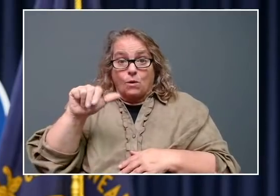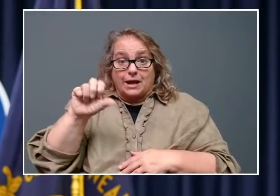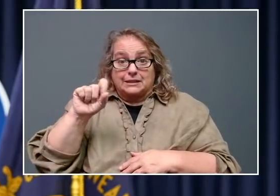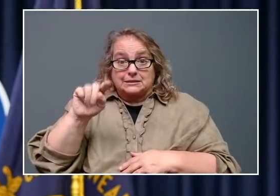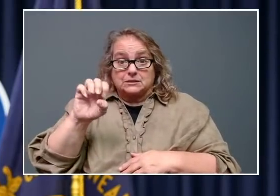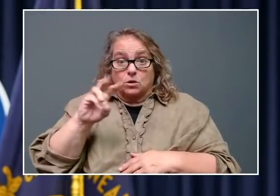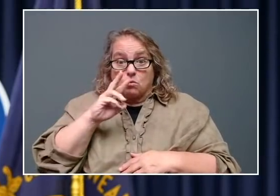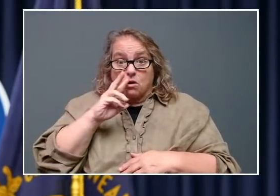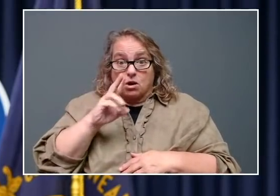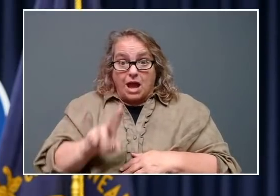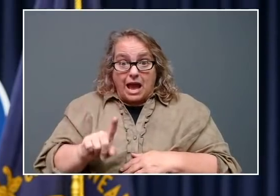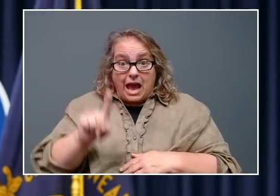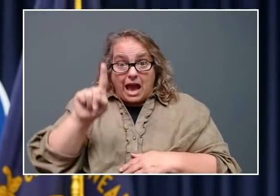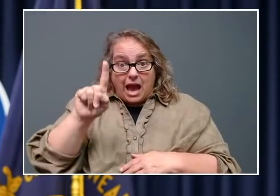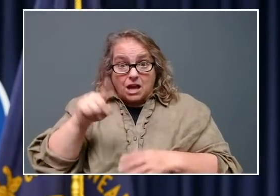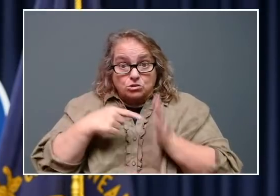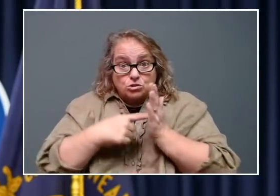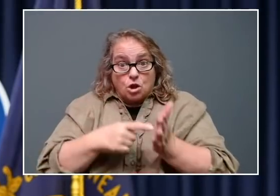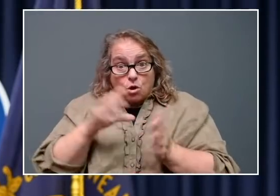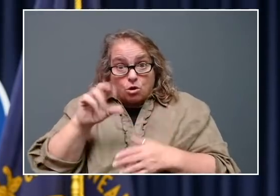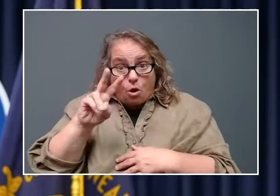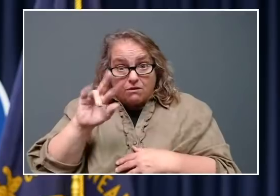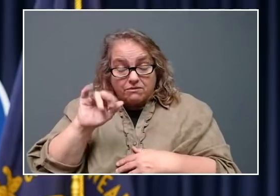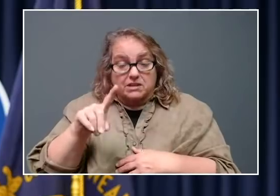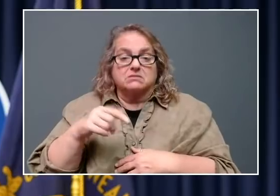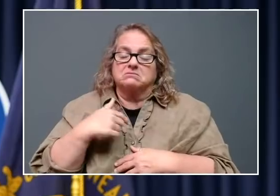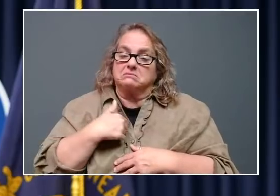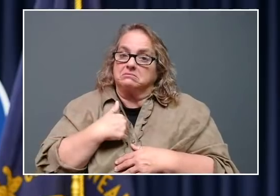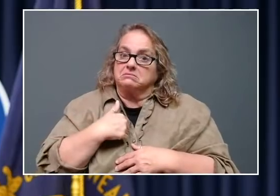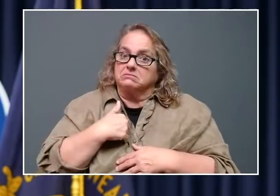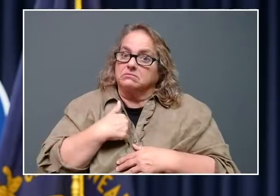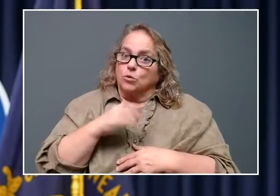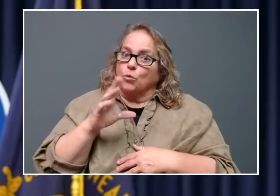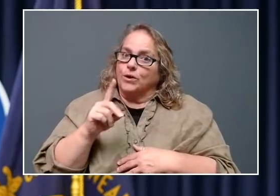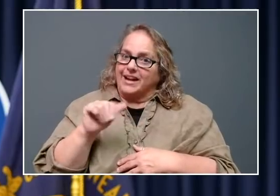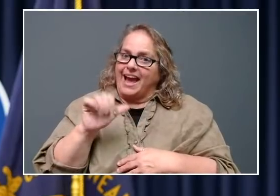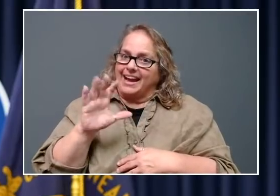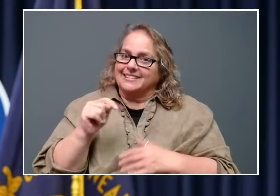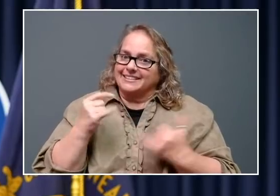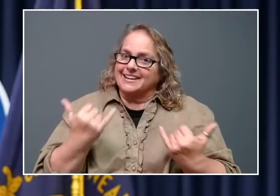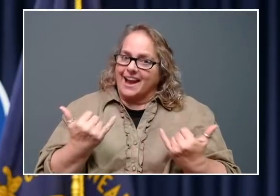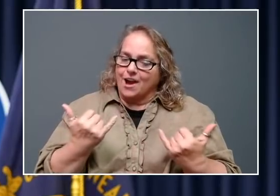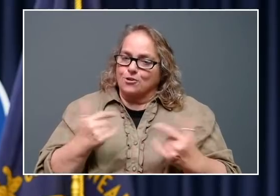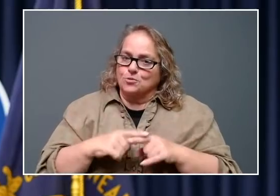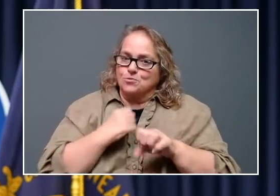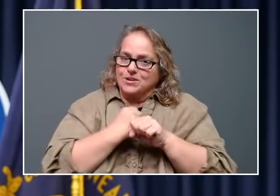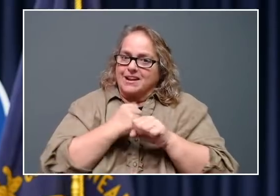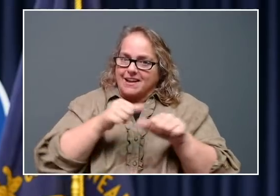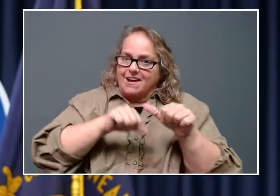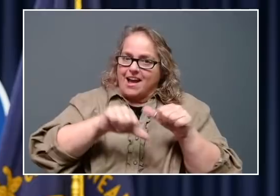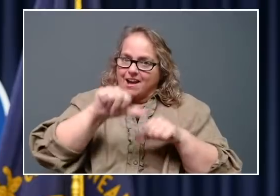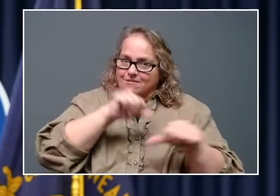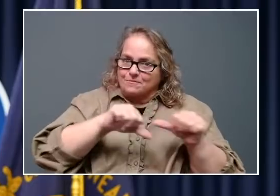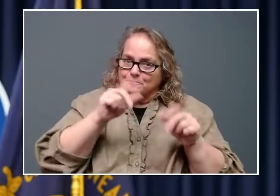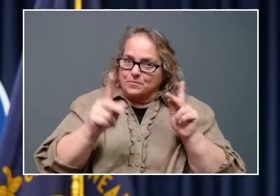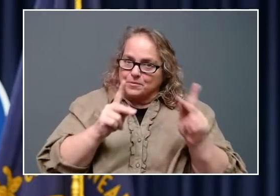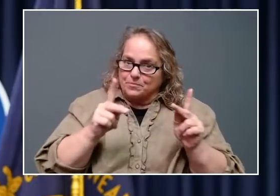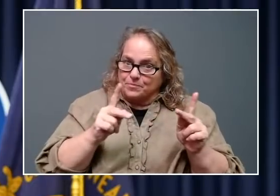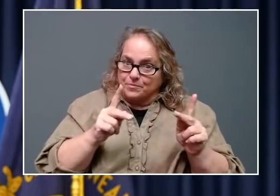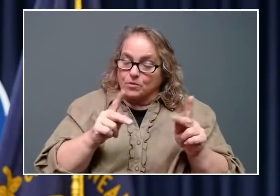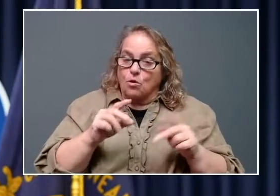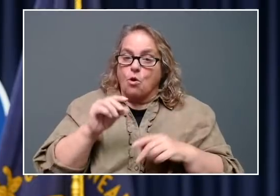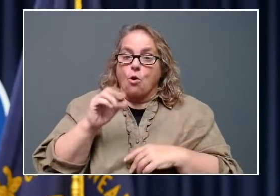can either act now and try to stay in school and protect everybody, or we can wait until we see